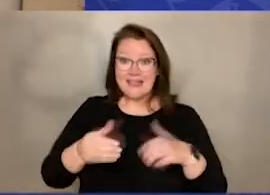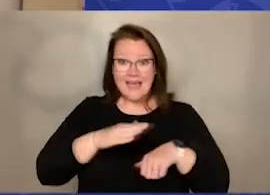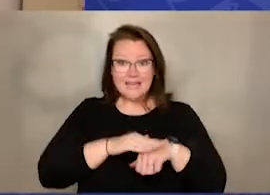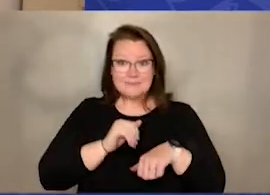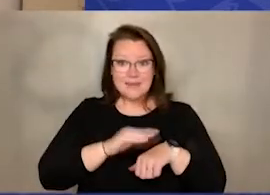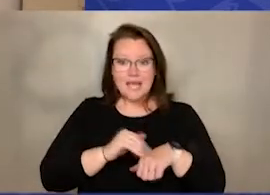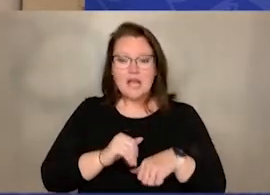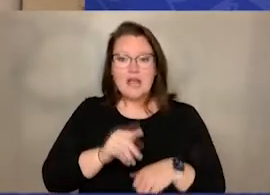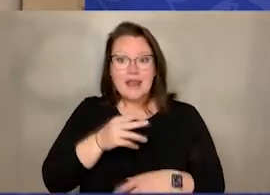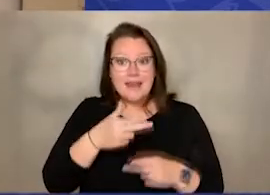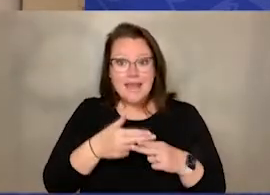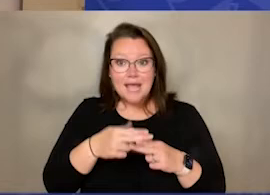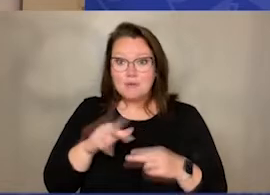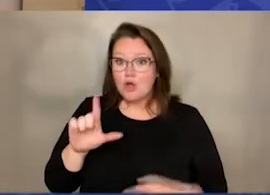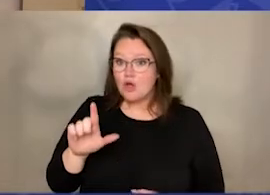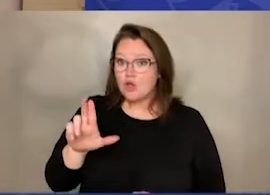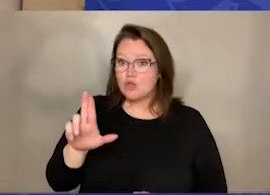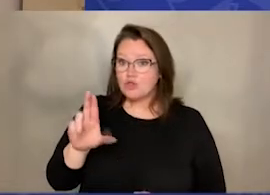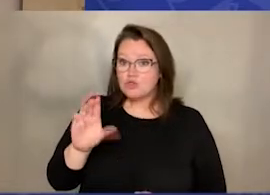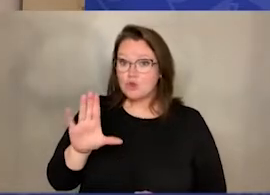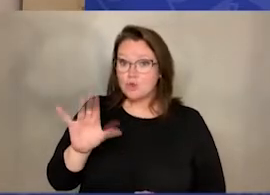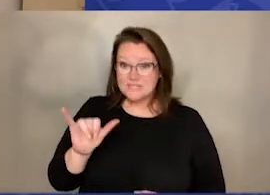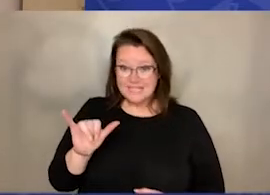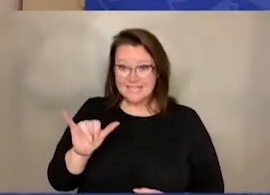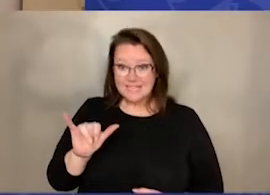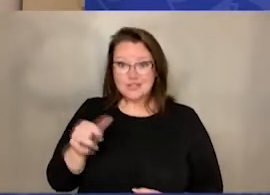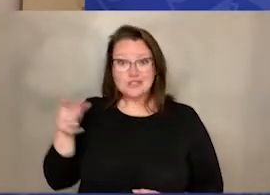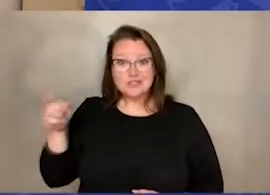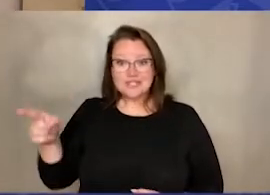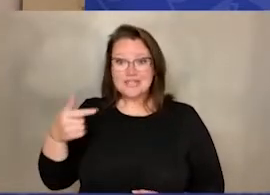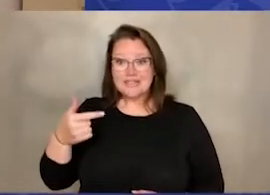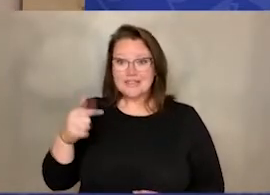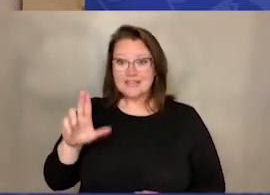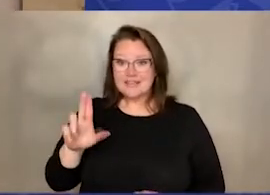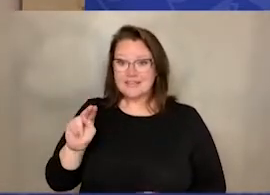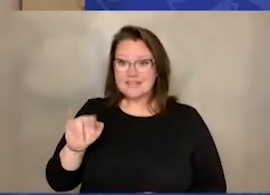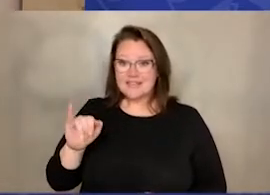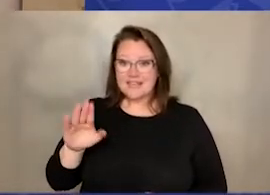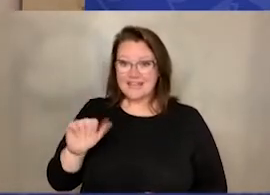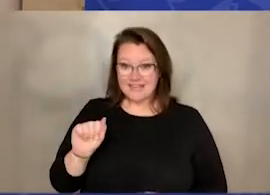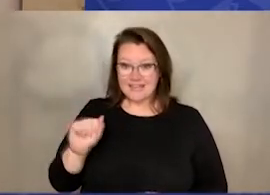learning about living and non-living things. So we're going to set Lucy down.